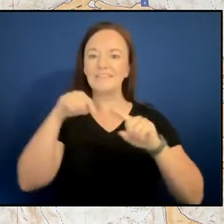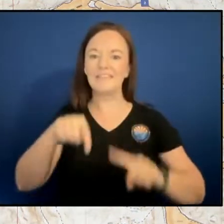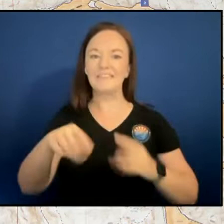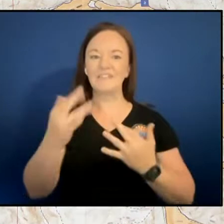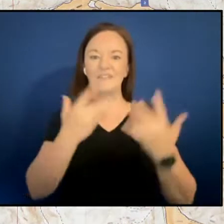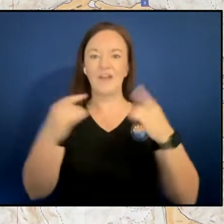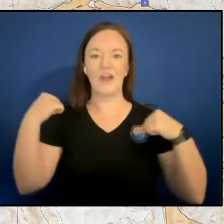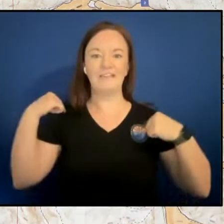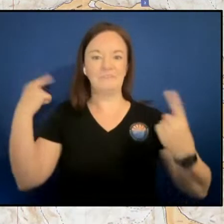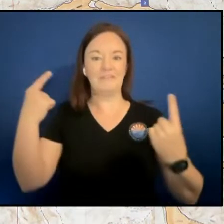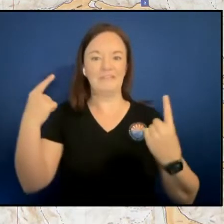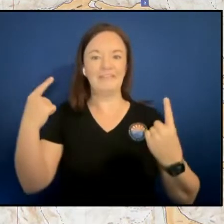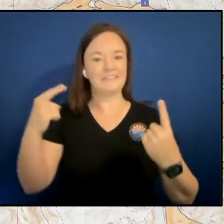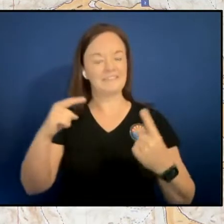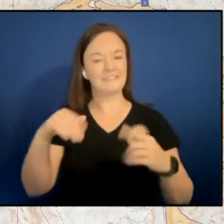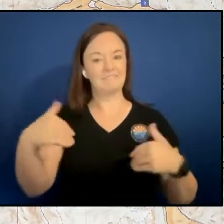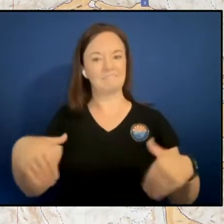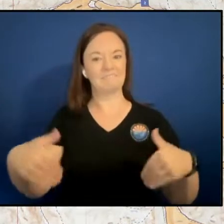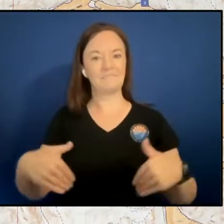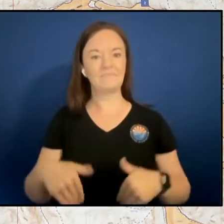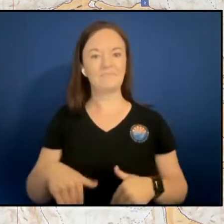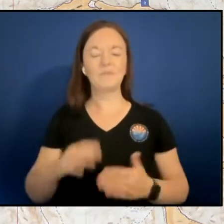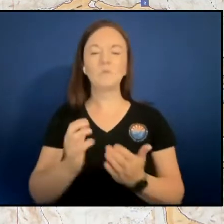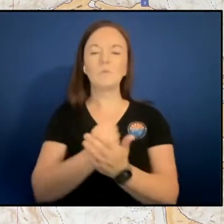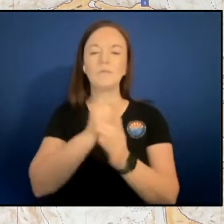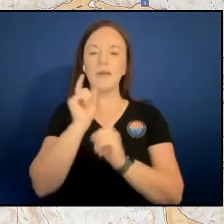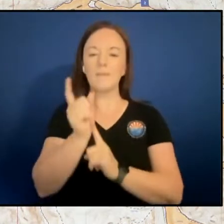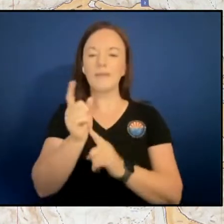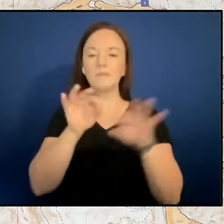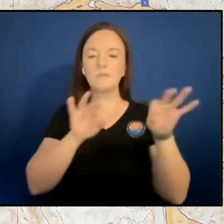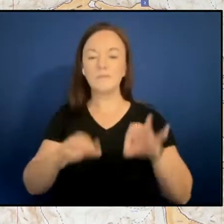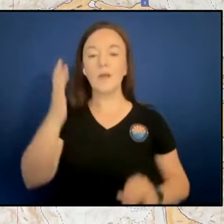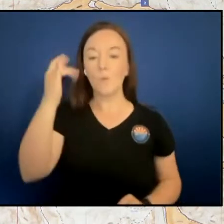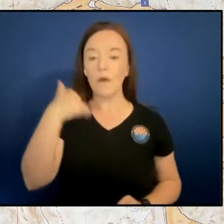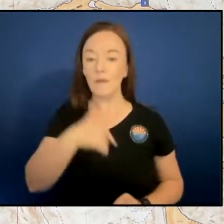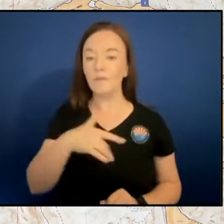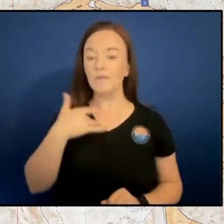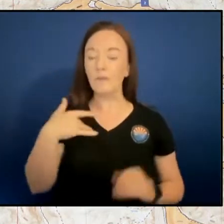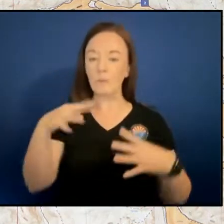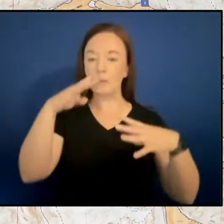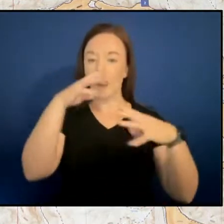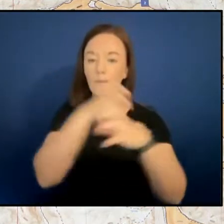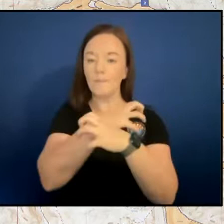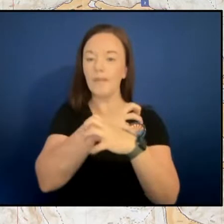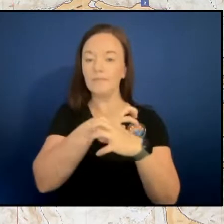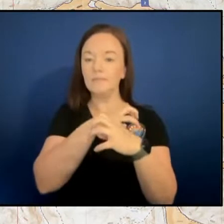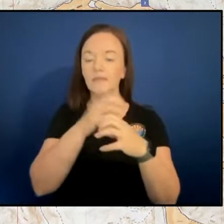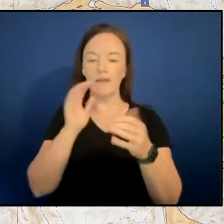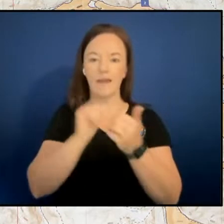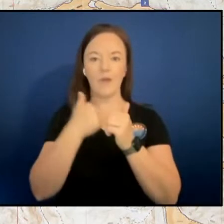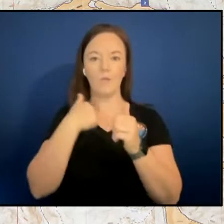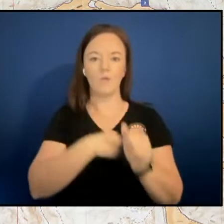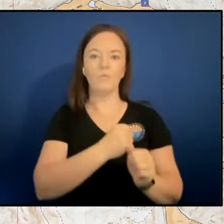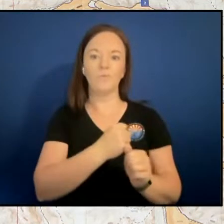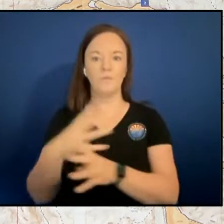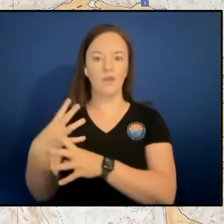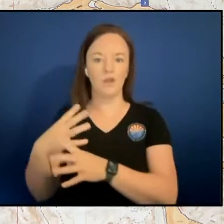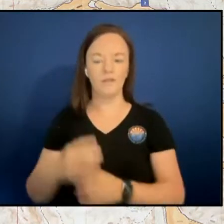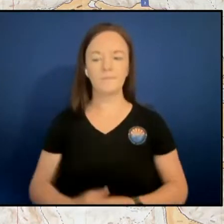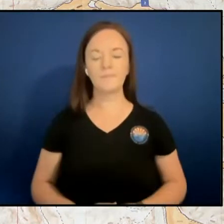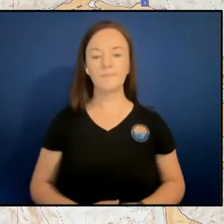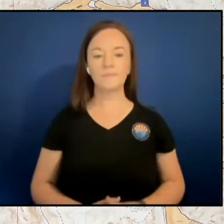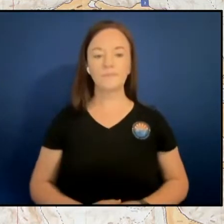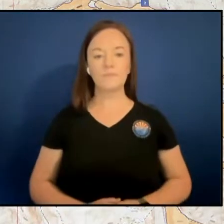since we got here. And so I was gonna take a minute to explain to you why we think that and what we're doing to prepare that. And because I think some of this is